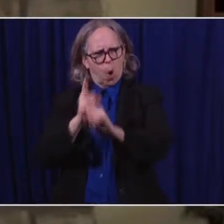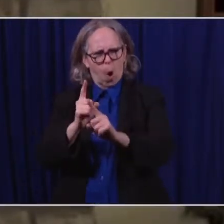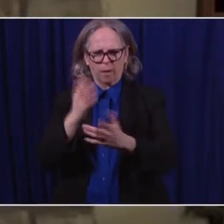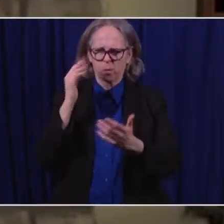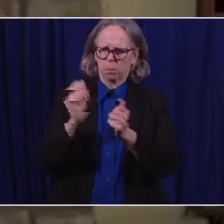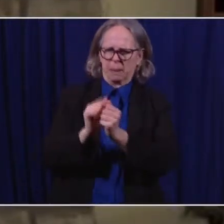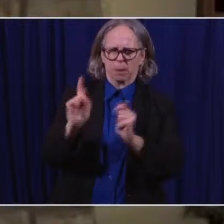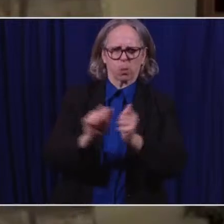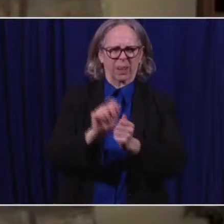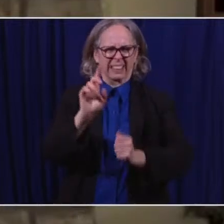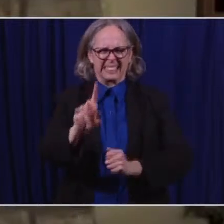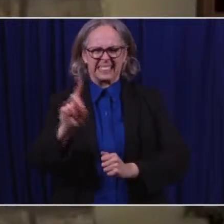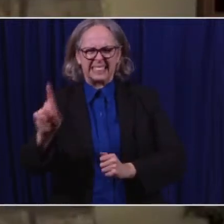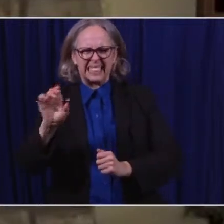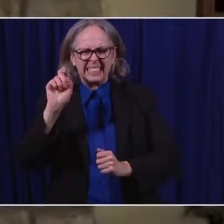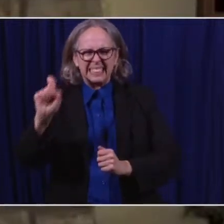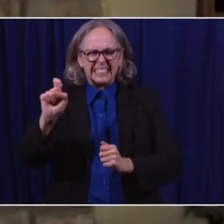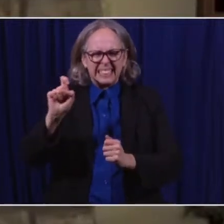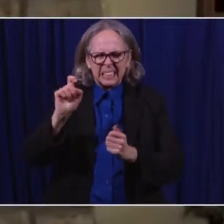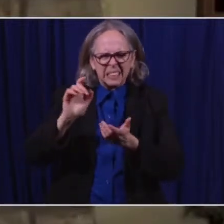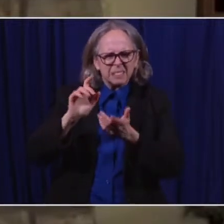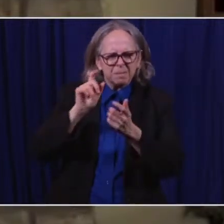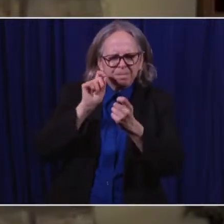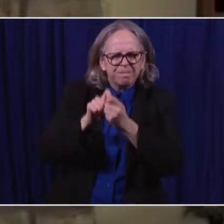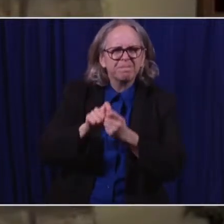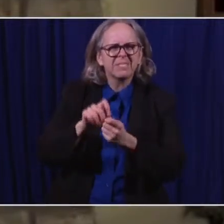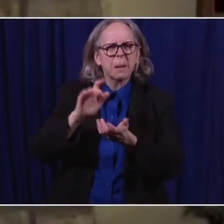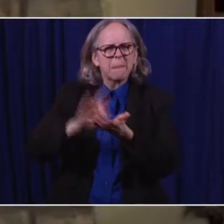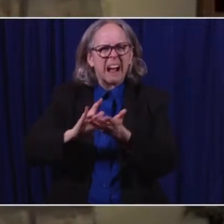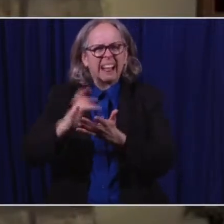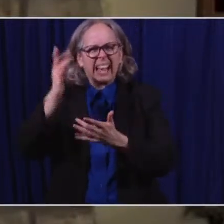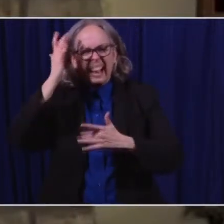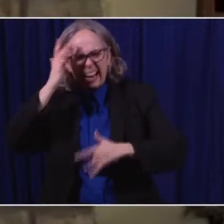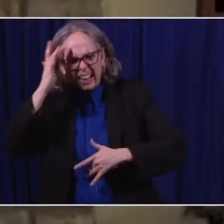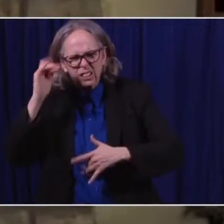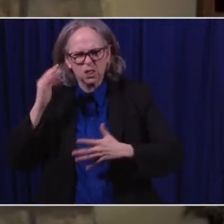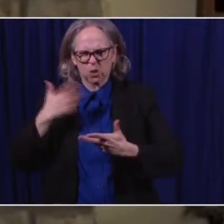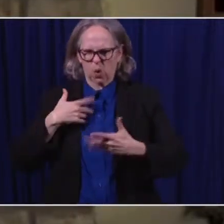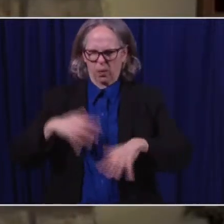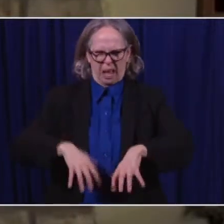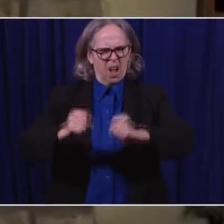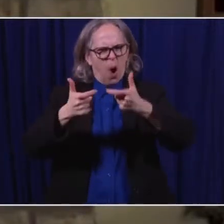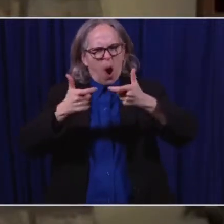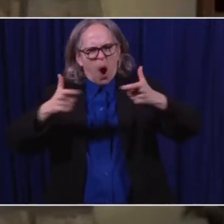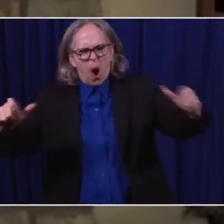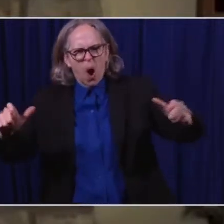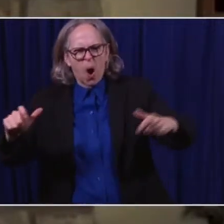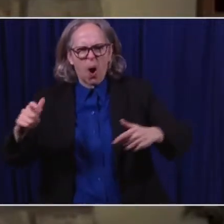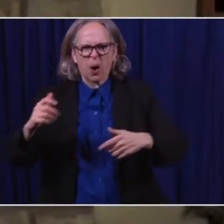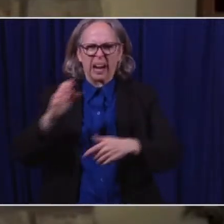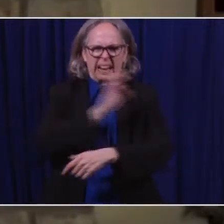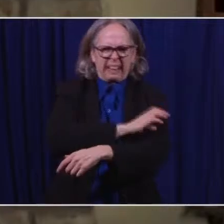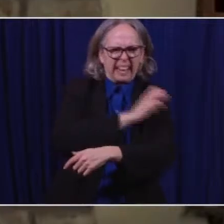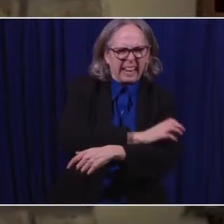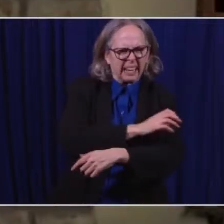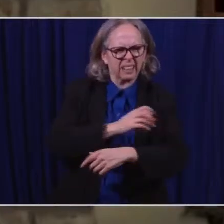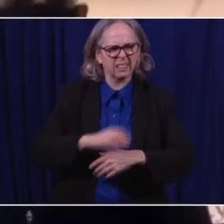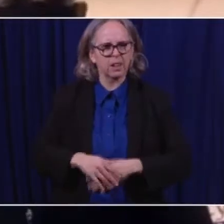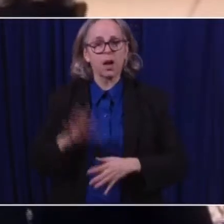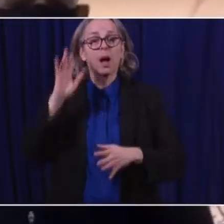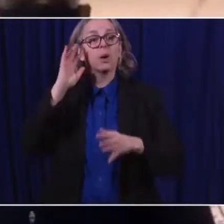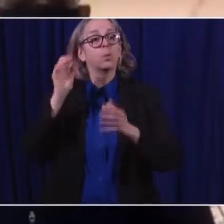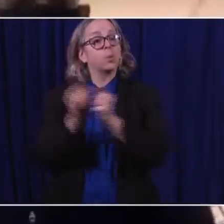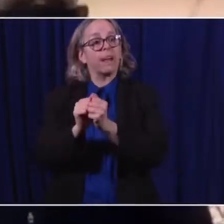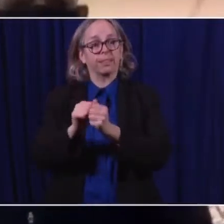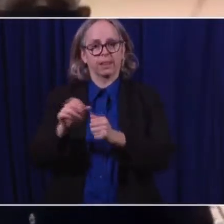conditions in a large clinic. We have Superintendent Pamela Combs, who is with us. Superintendent, how are you doing?